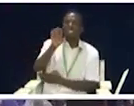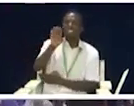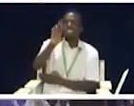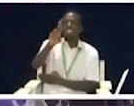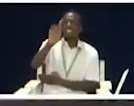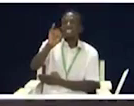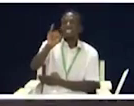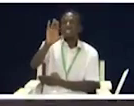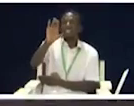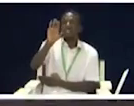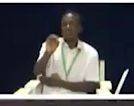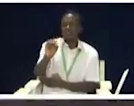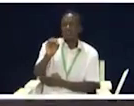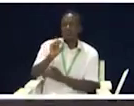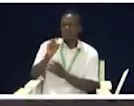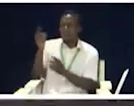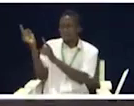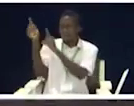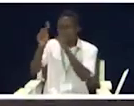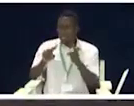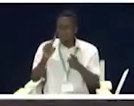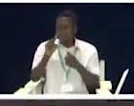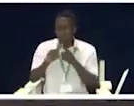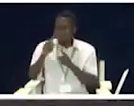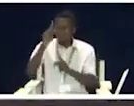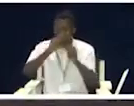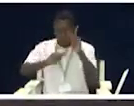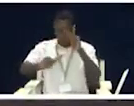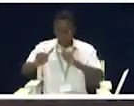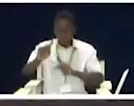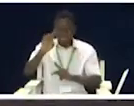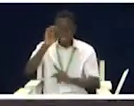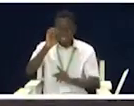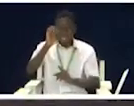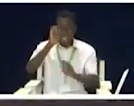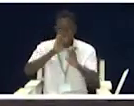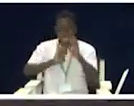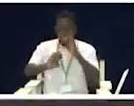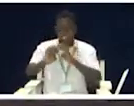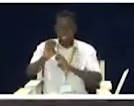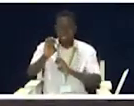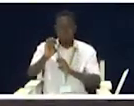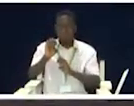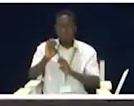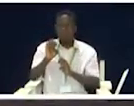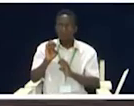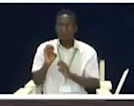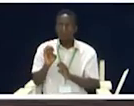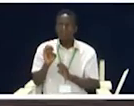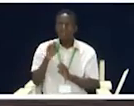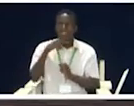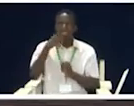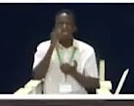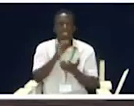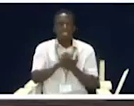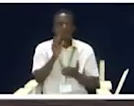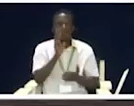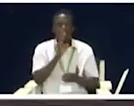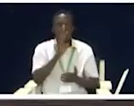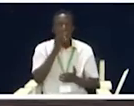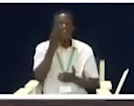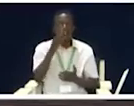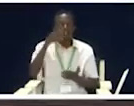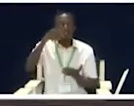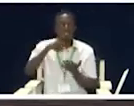when they came to prophet Elisha, 2 Kings chapter 2, 19 to 22, they came and they said, the water of this city